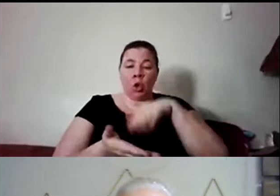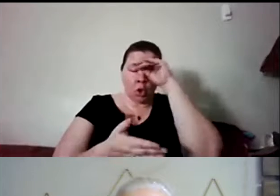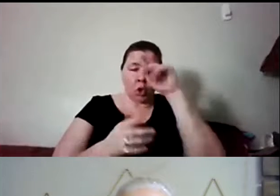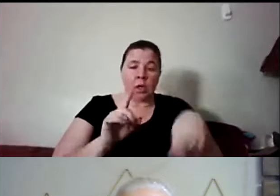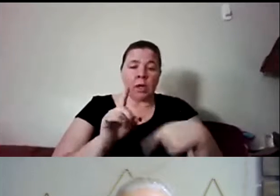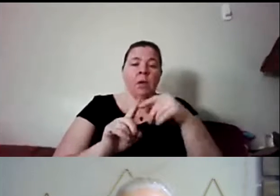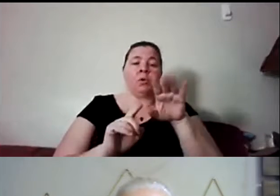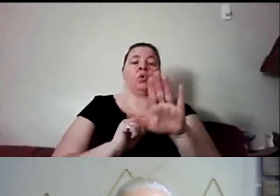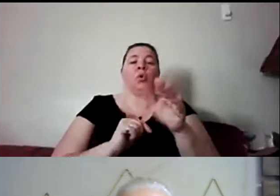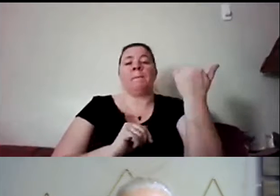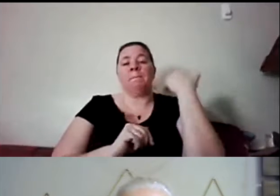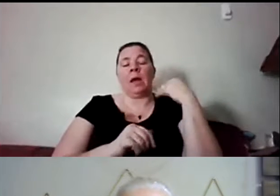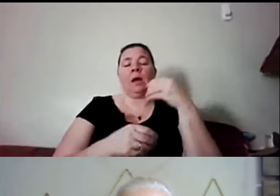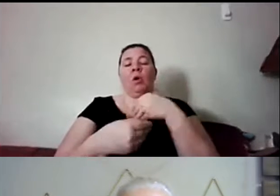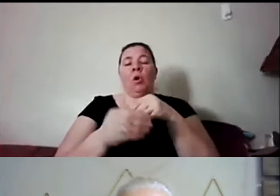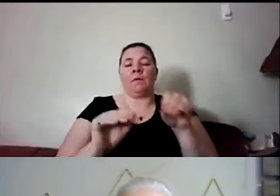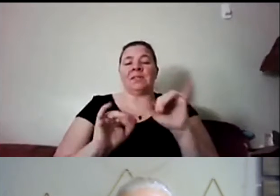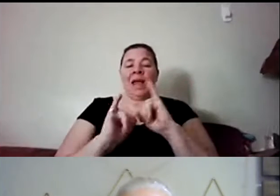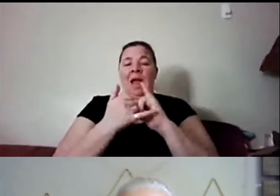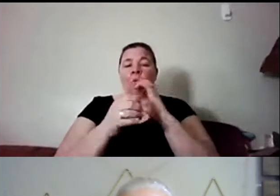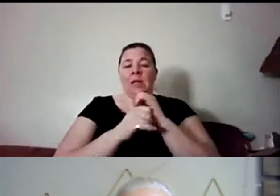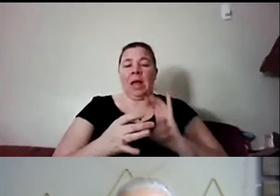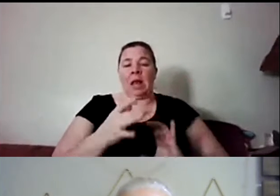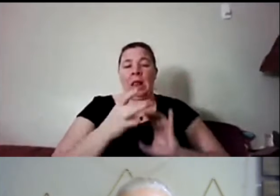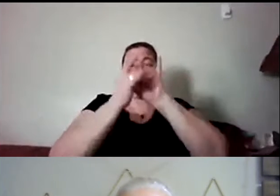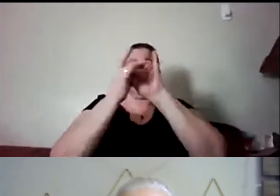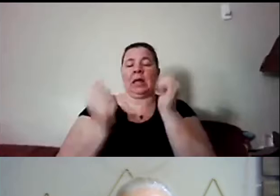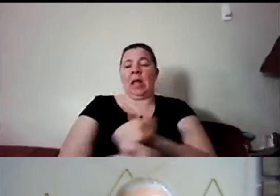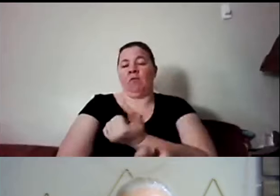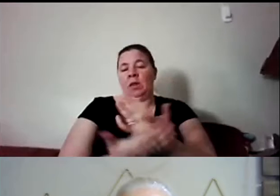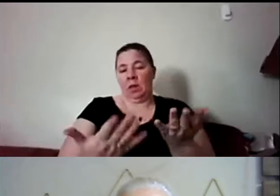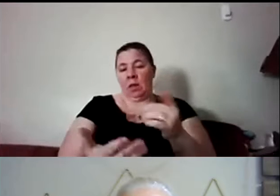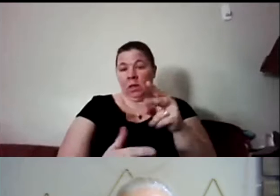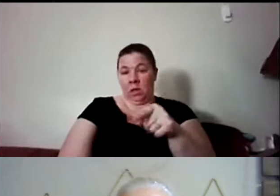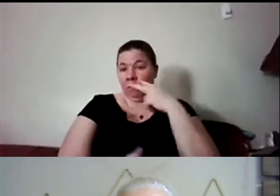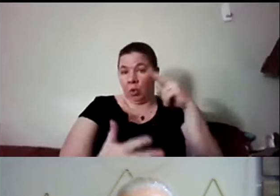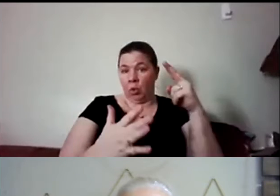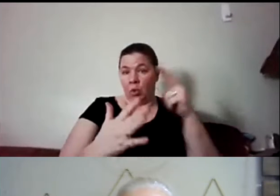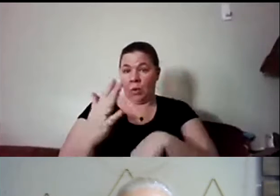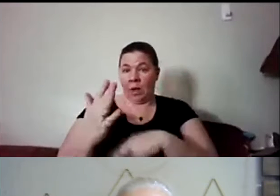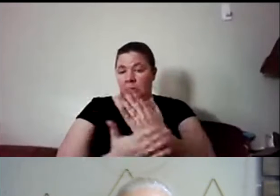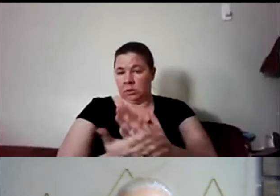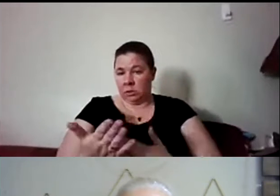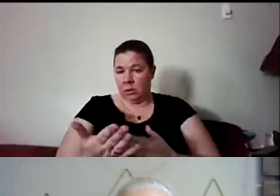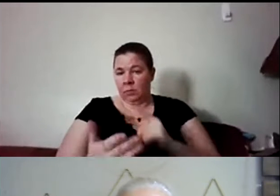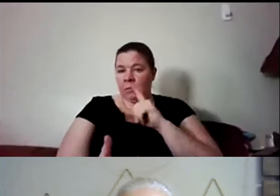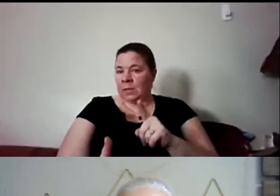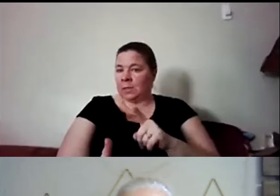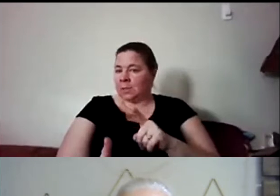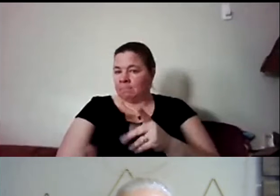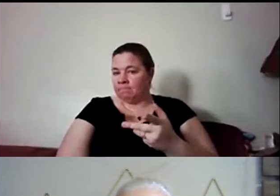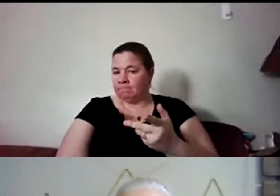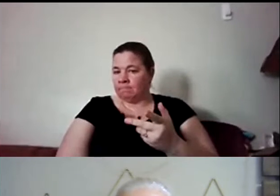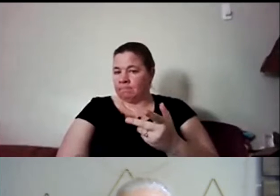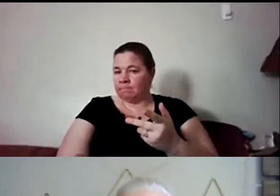your back office and how to get the link and everything else. Now, if you're red, like we call some of the people here because you're really, really